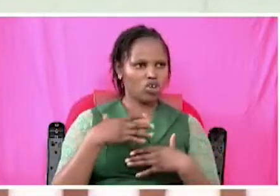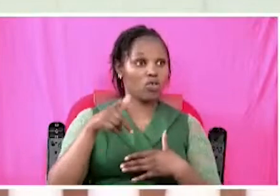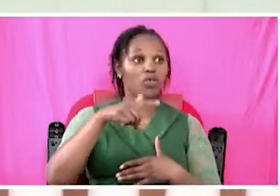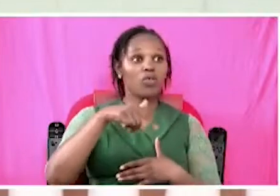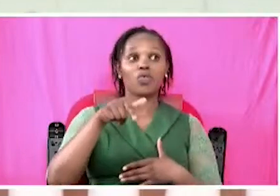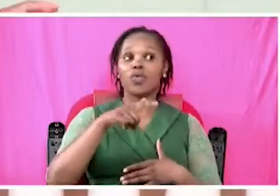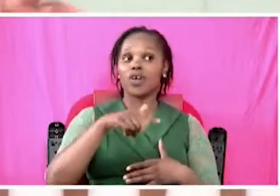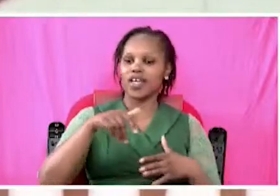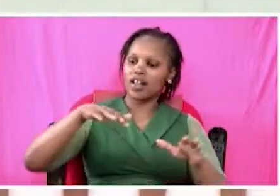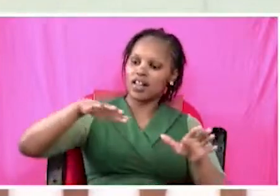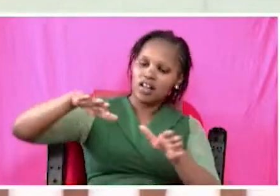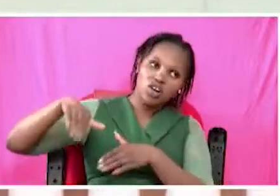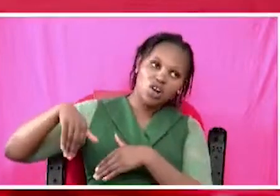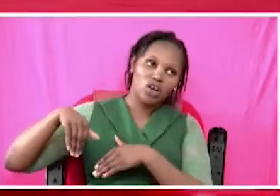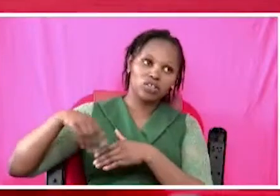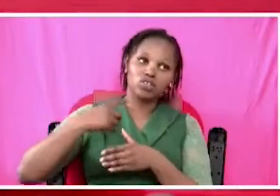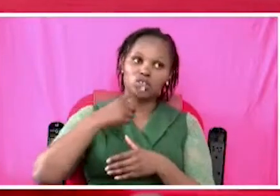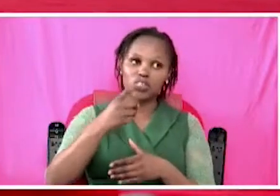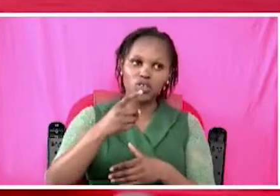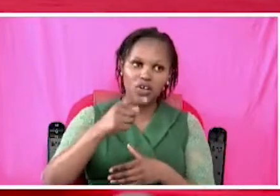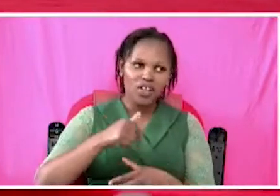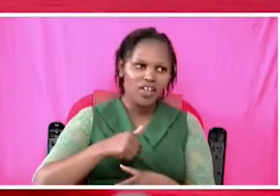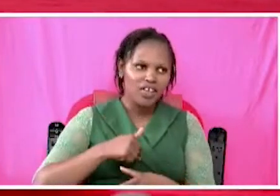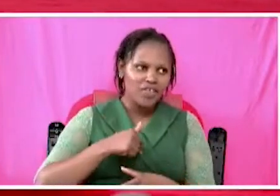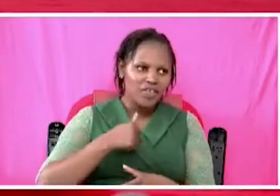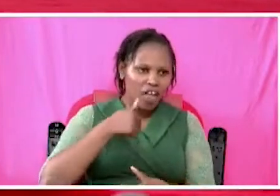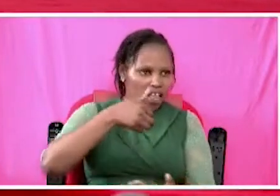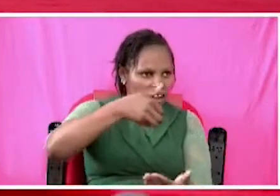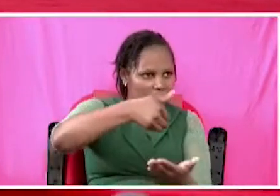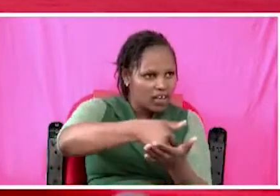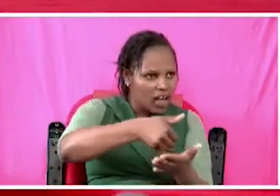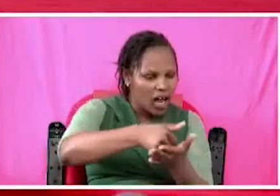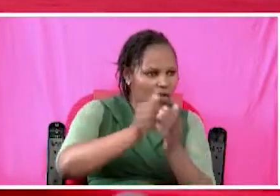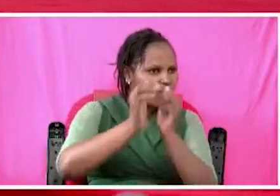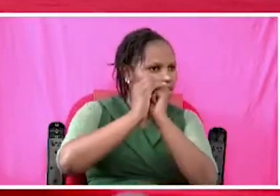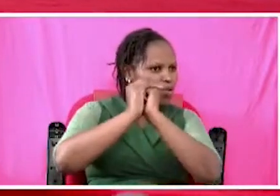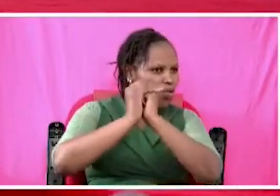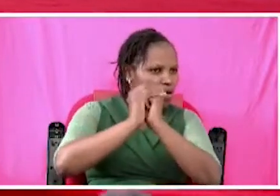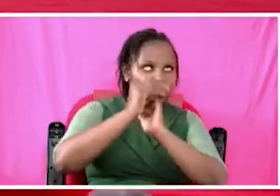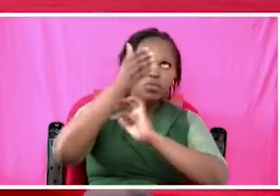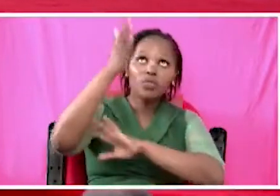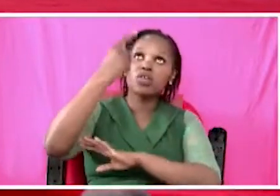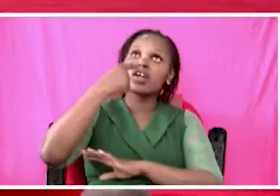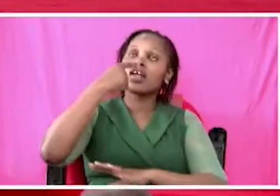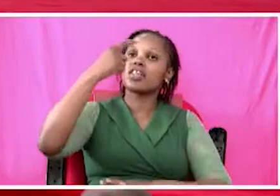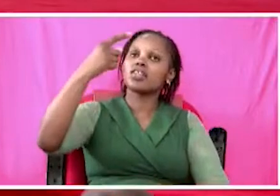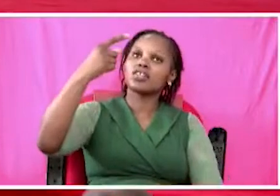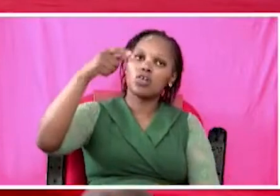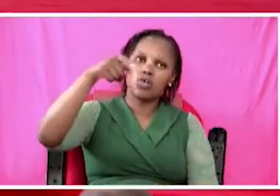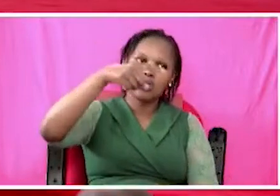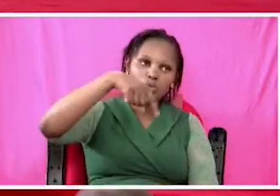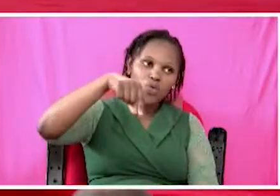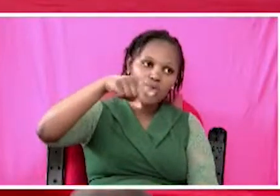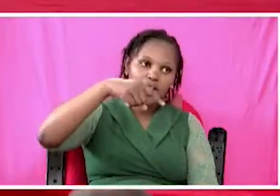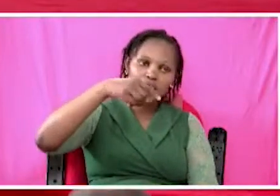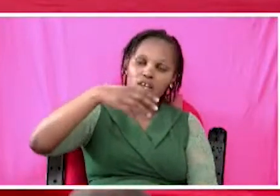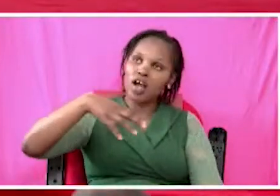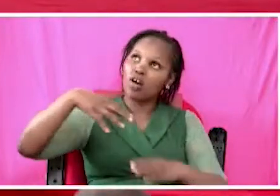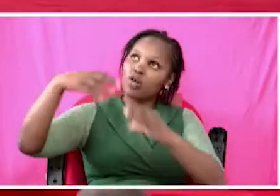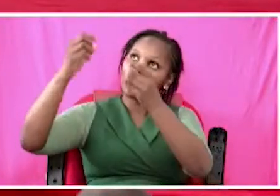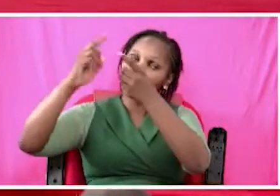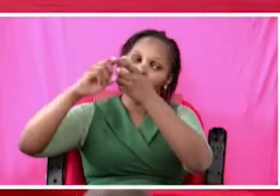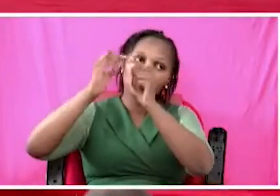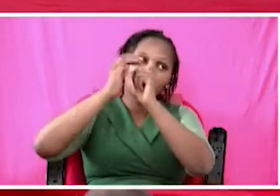lost. So they fell down, worshiped God and said, we are going to